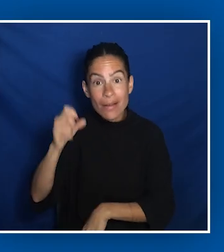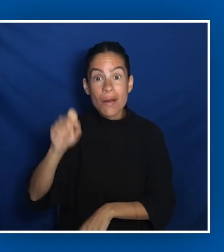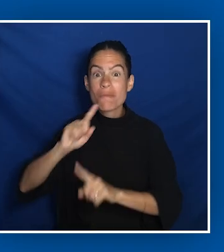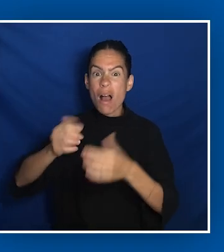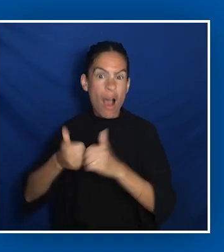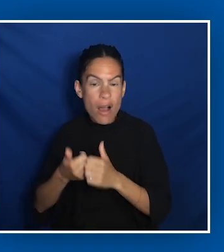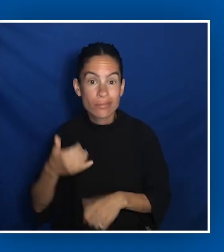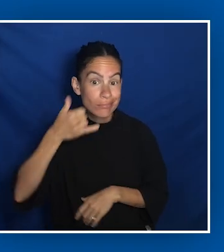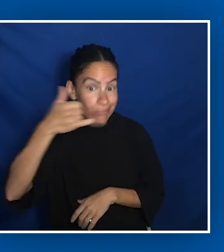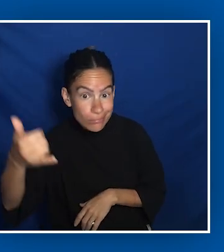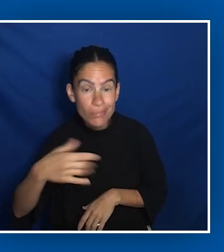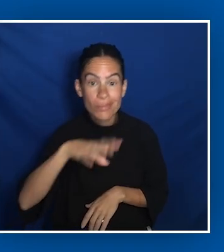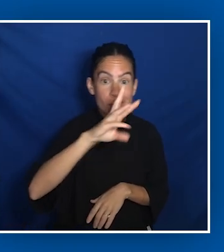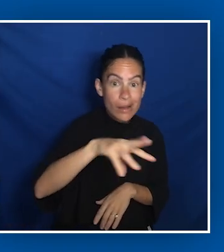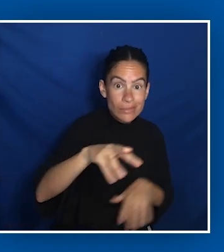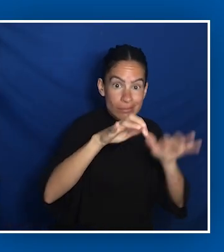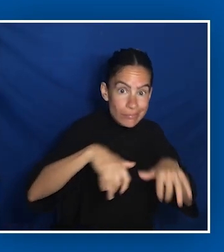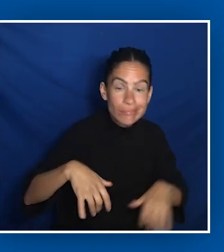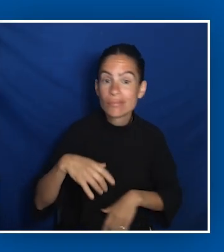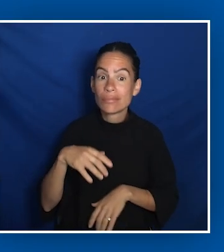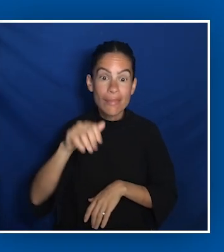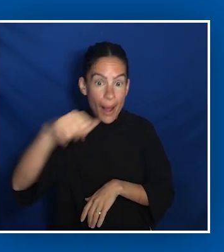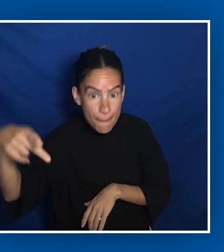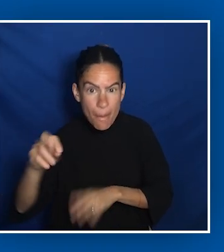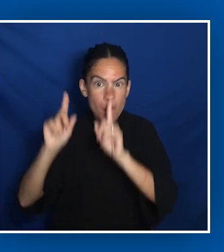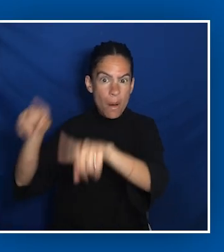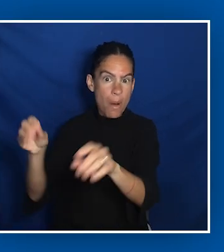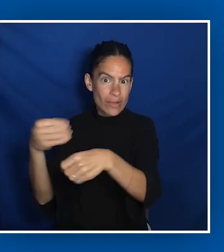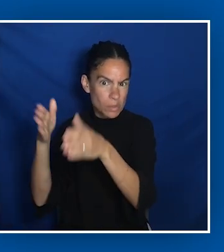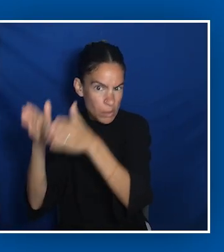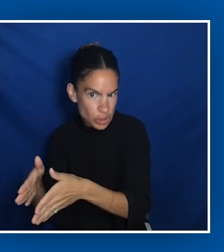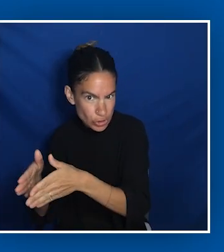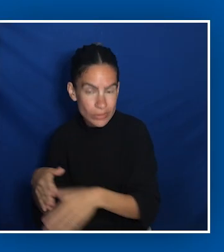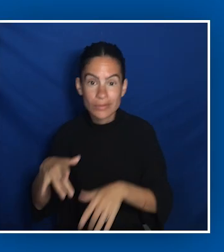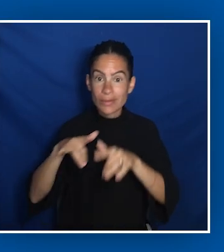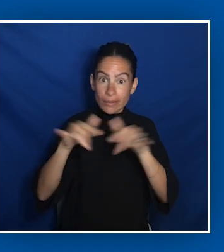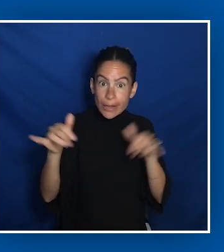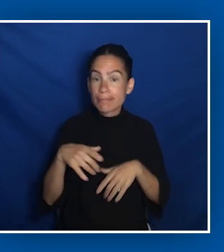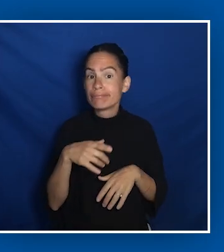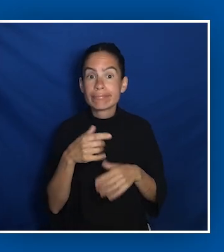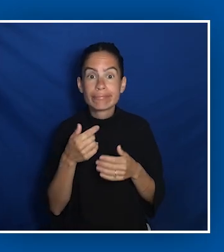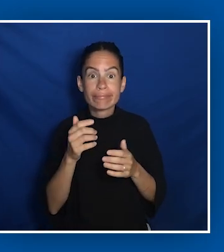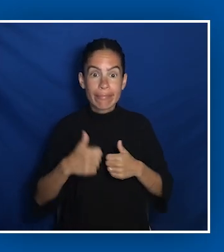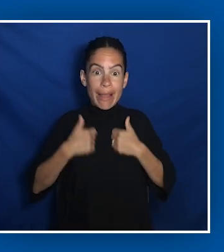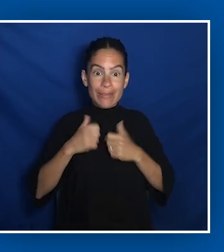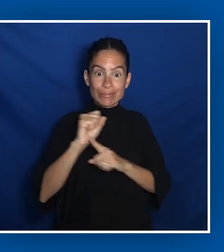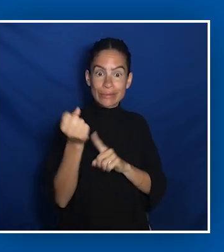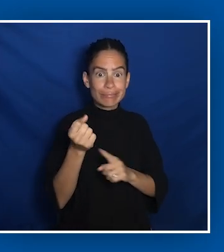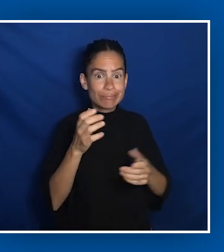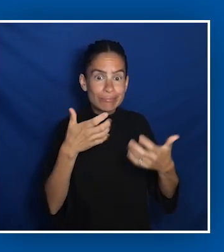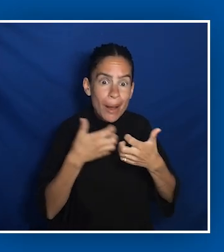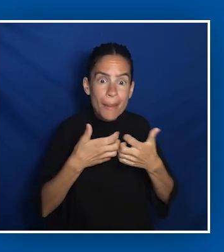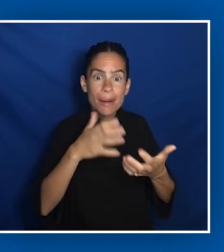monthly. Options for reporting may include phone, website, mobile app, or in person. You can also avoid